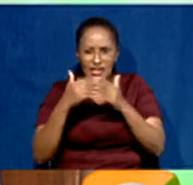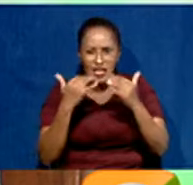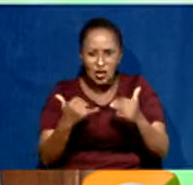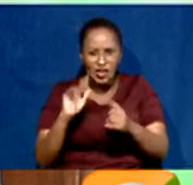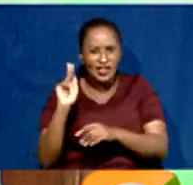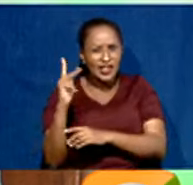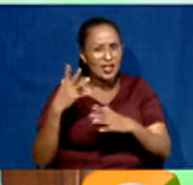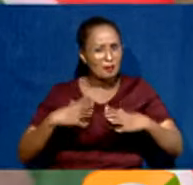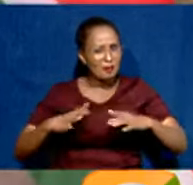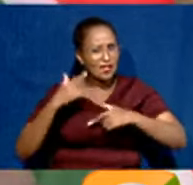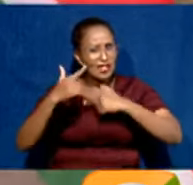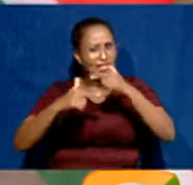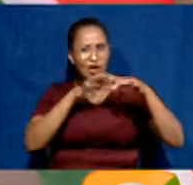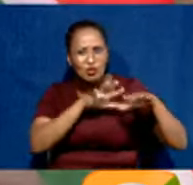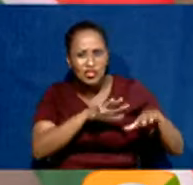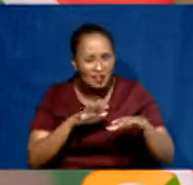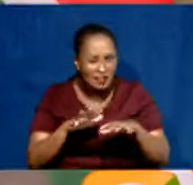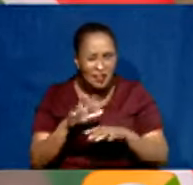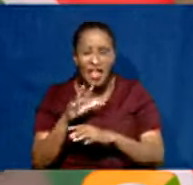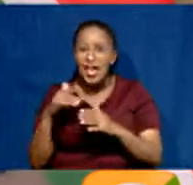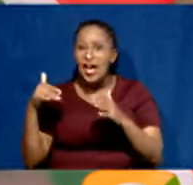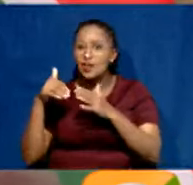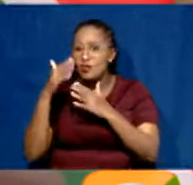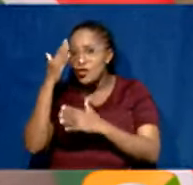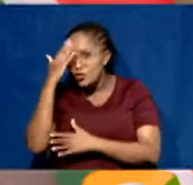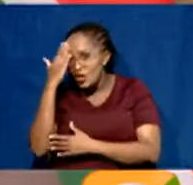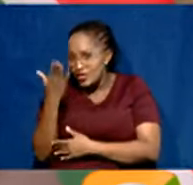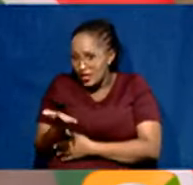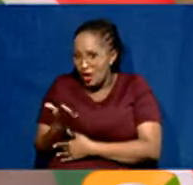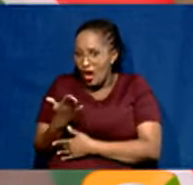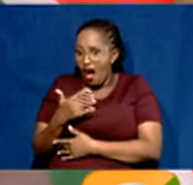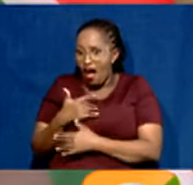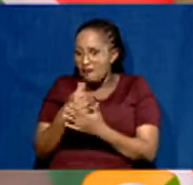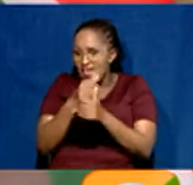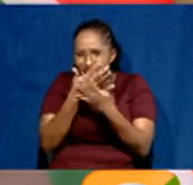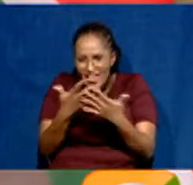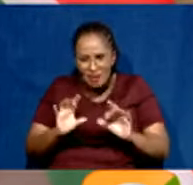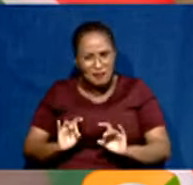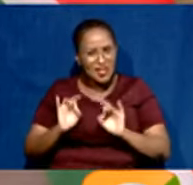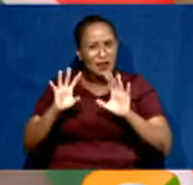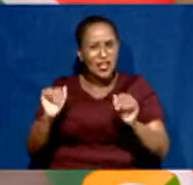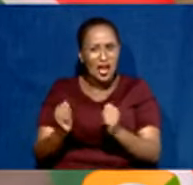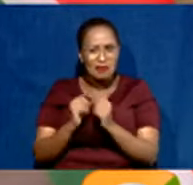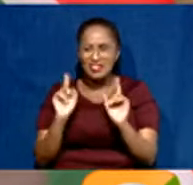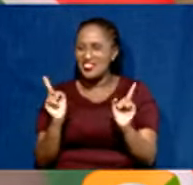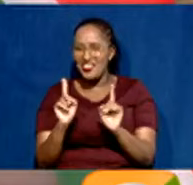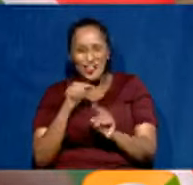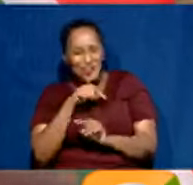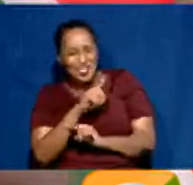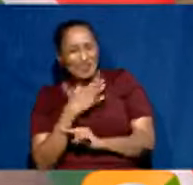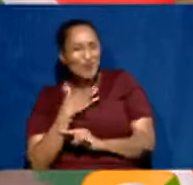kukandamizika. Hadi hapo, unajua sasa, hakuna miujiza itafanyika. Unajua sasa wewe,